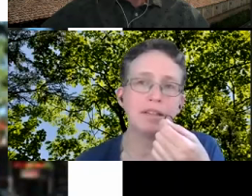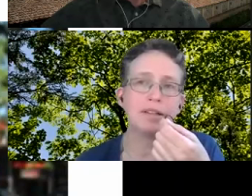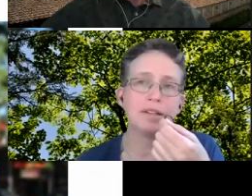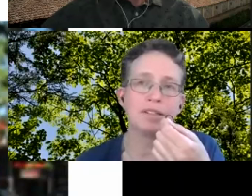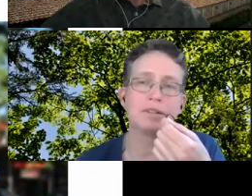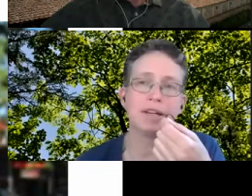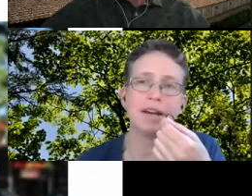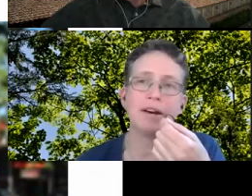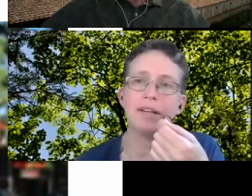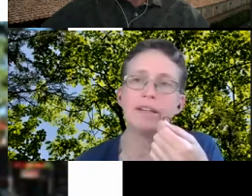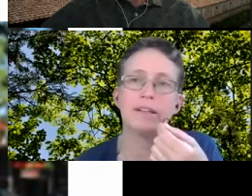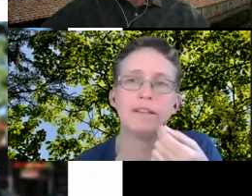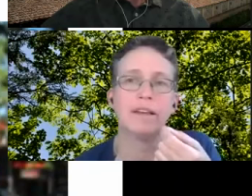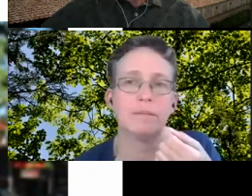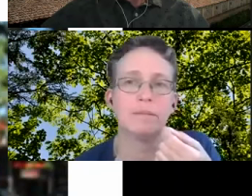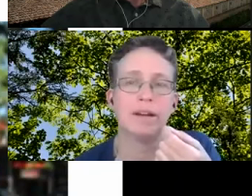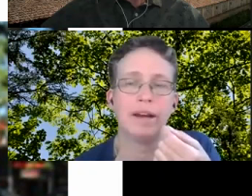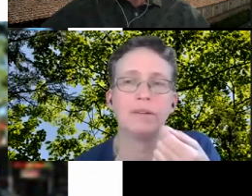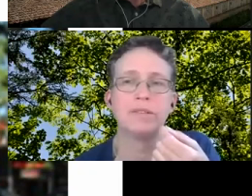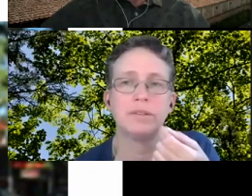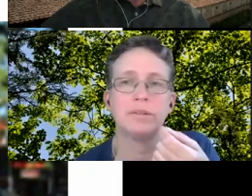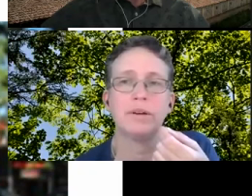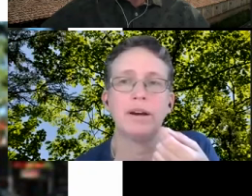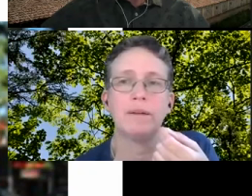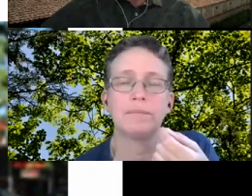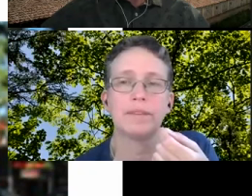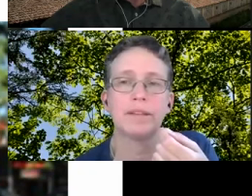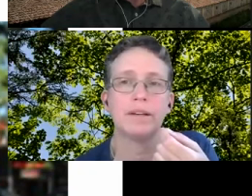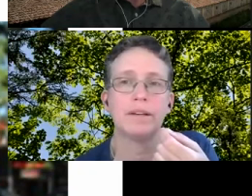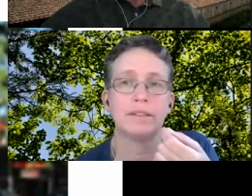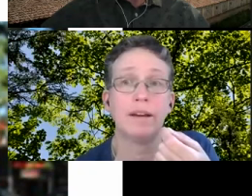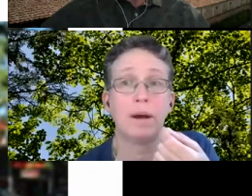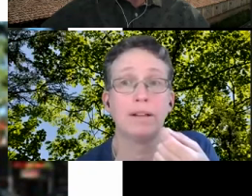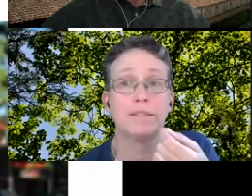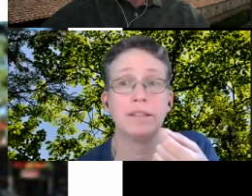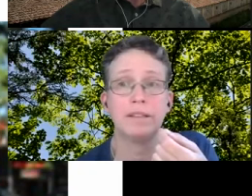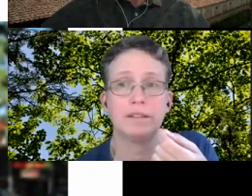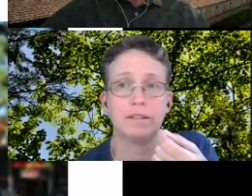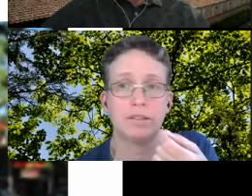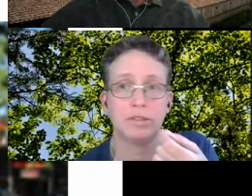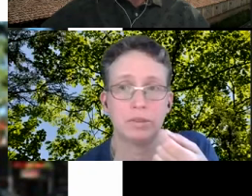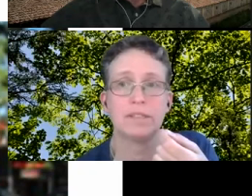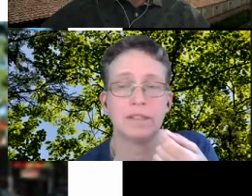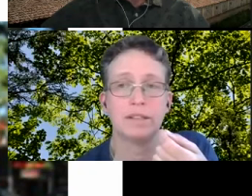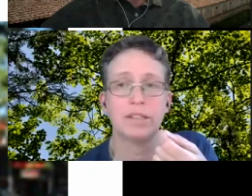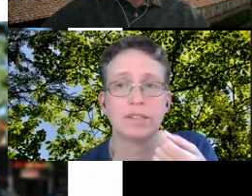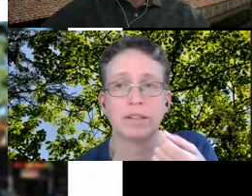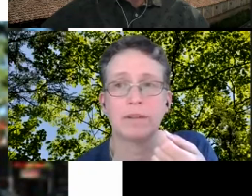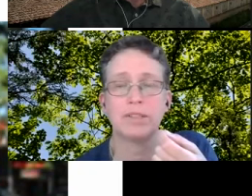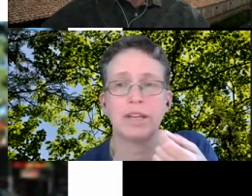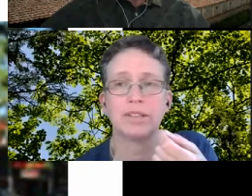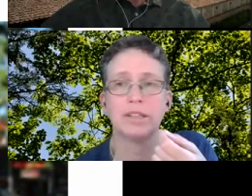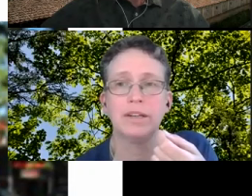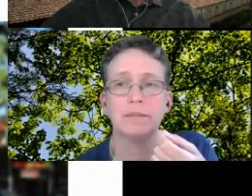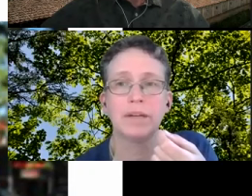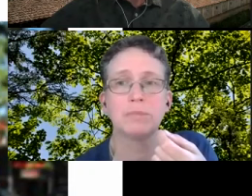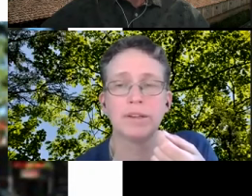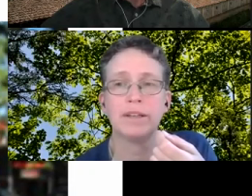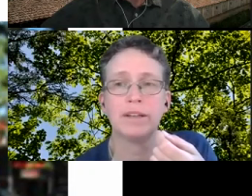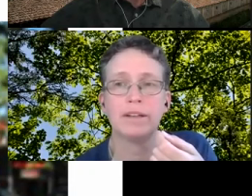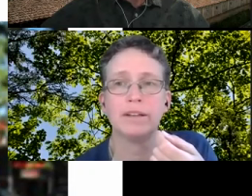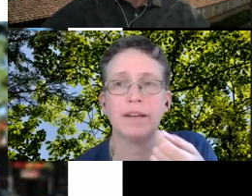the leaders right now in thinking about how to have policy choices that adjust to climate change